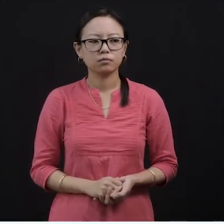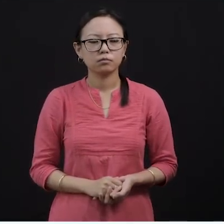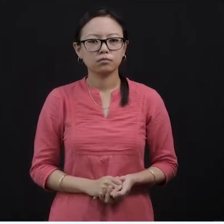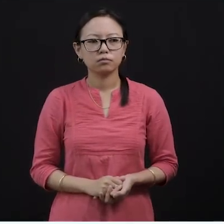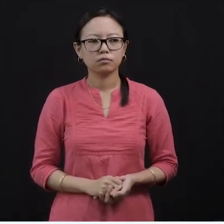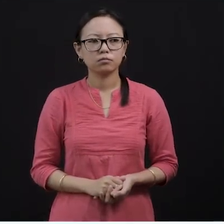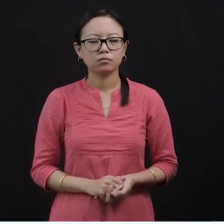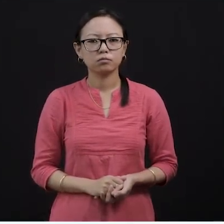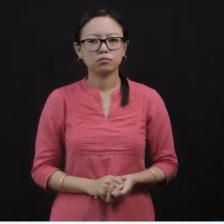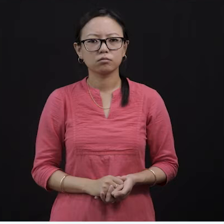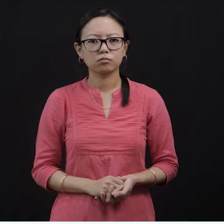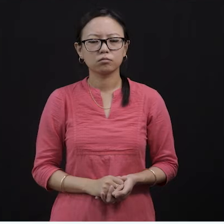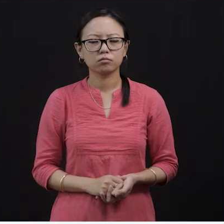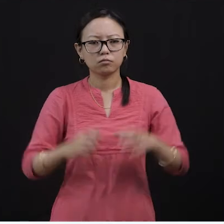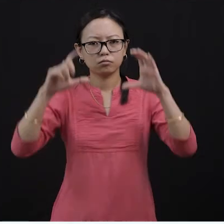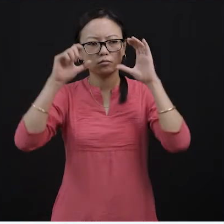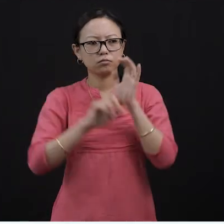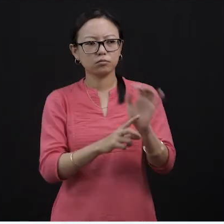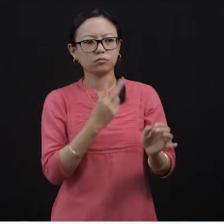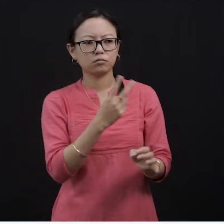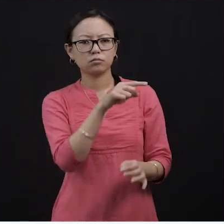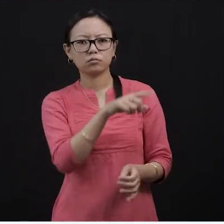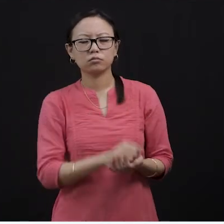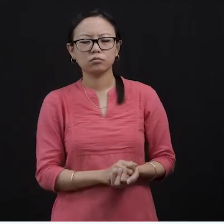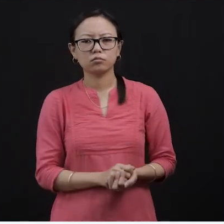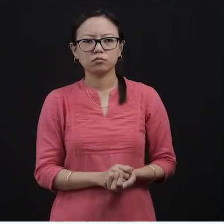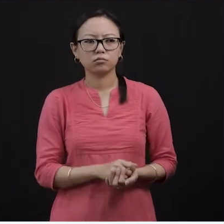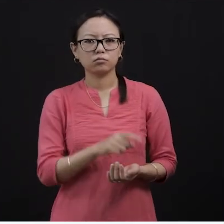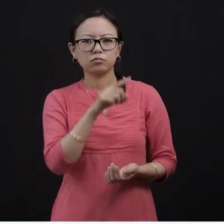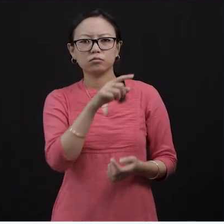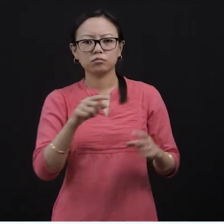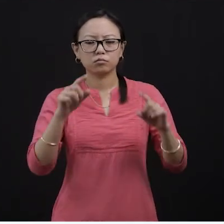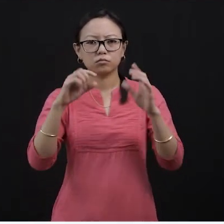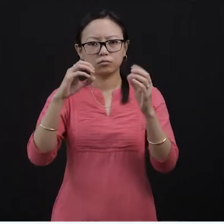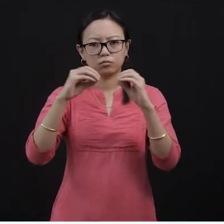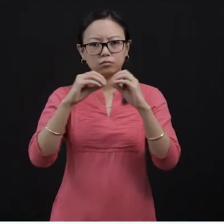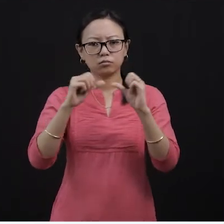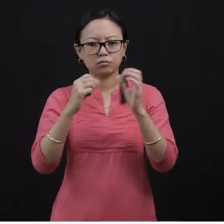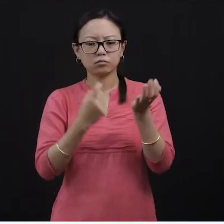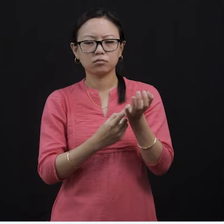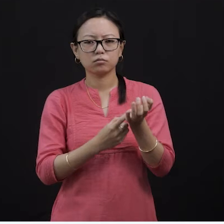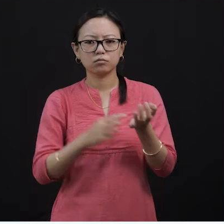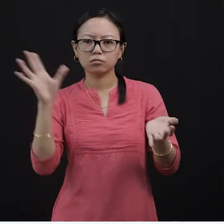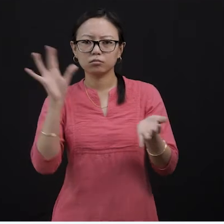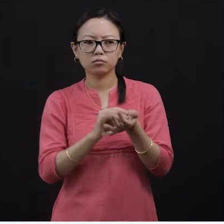Okay, suppose this is a bar magnet. We have a North Pole and South Pole. If you break this magnet,